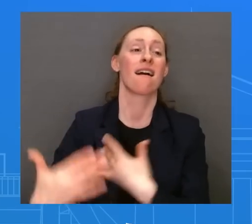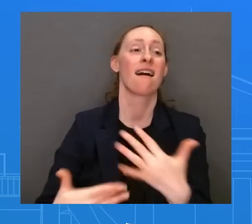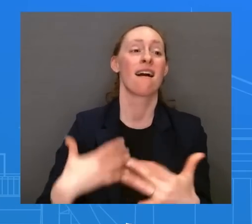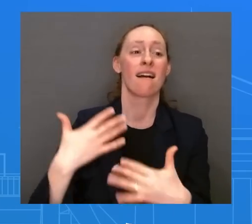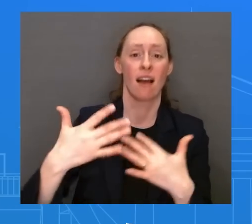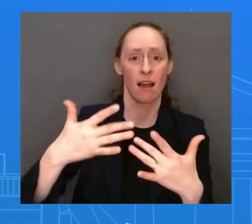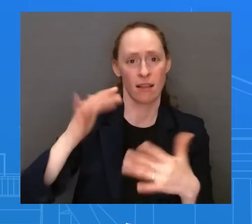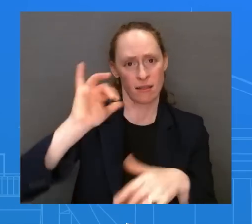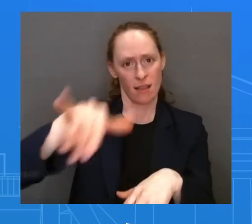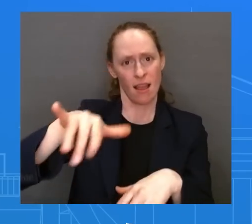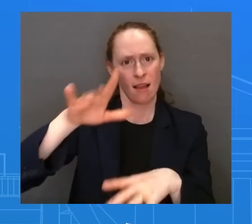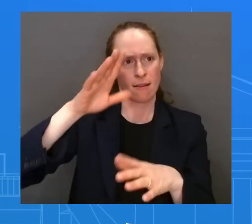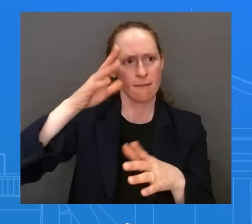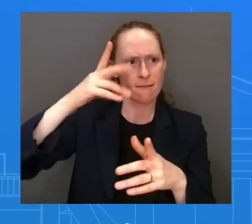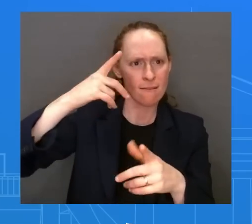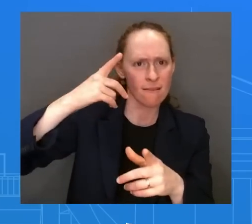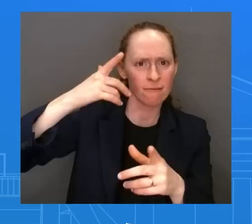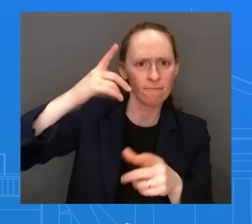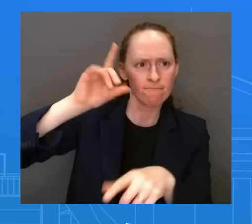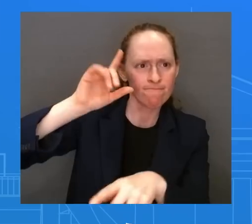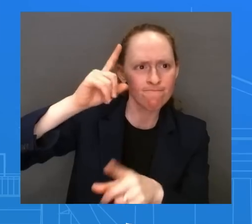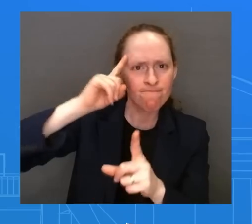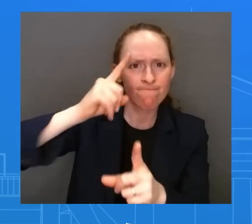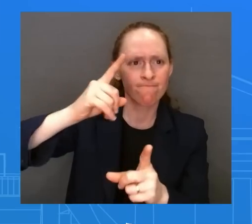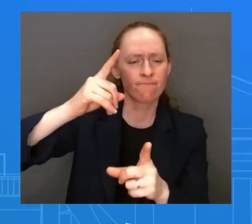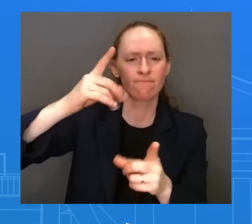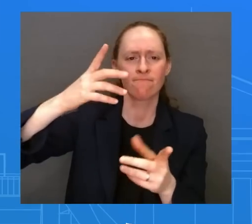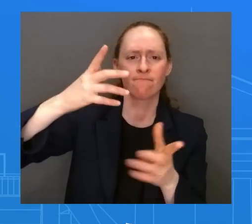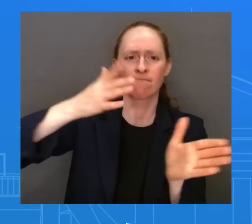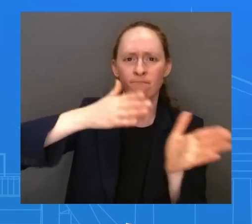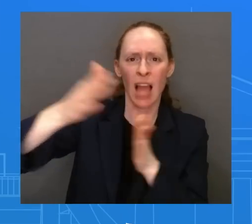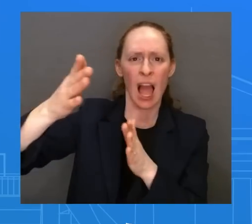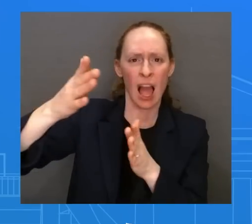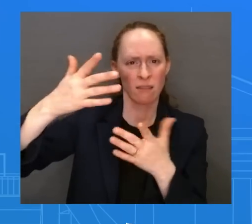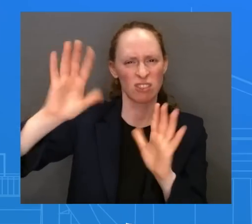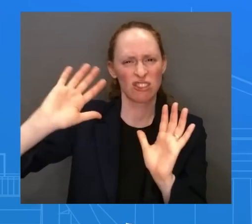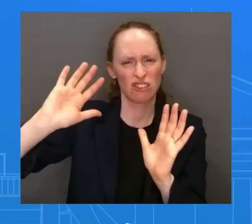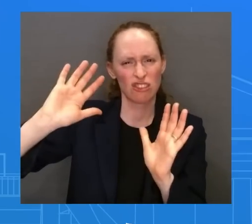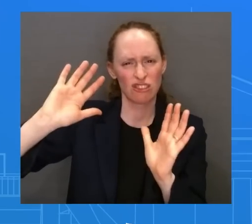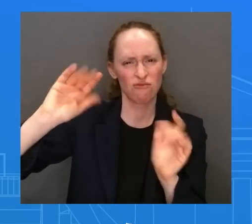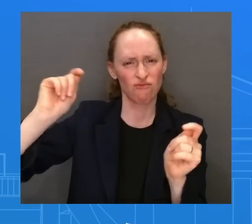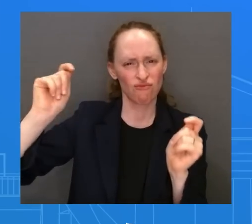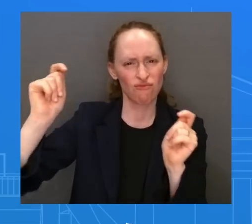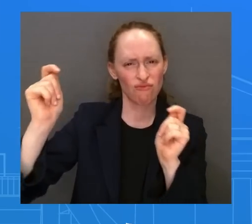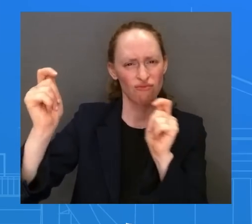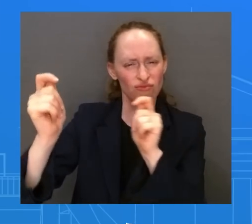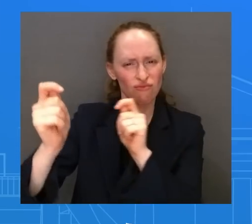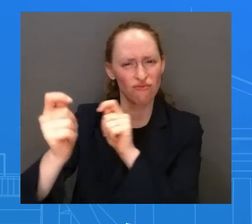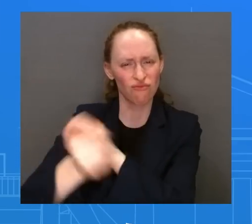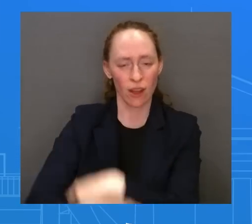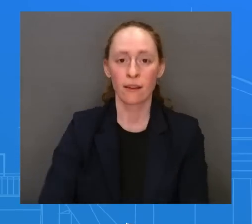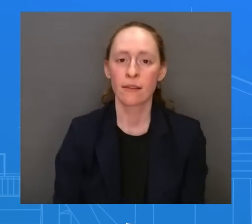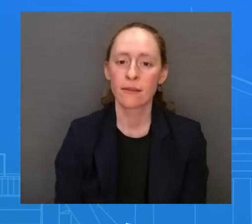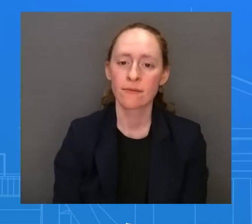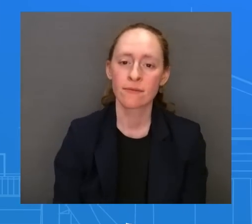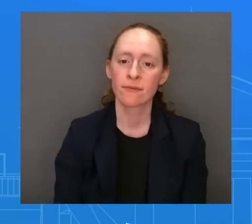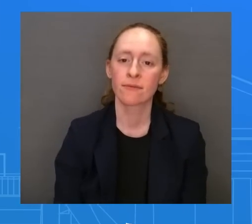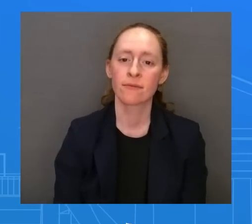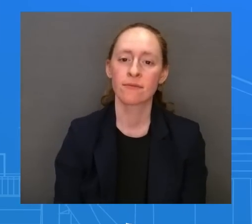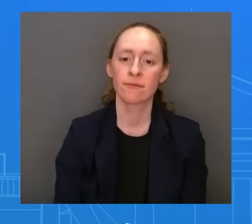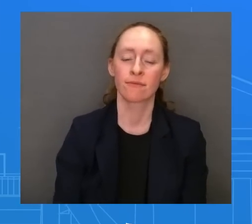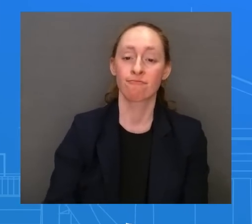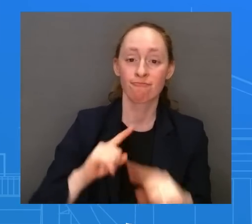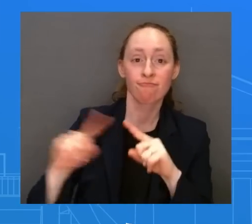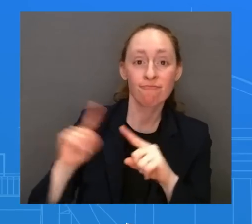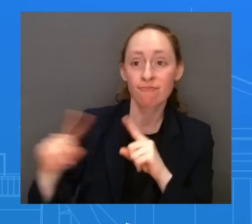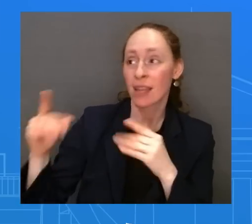the mission changed over time under previous administrations and Leadership and scenarios doesn't mean that anybody who served in